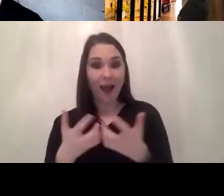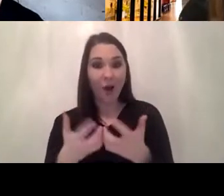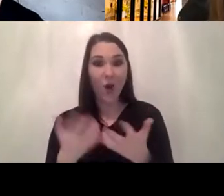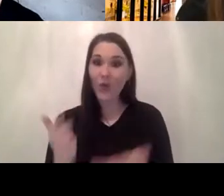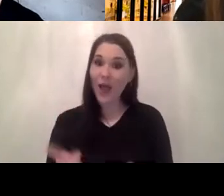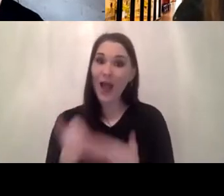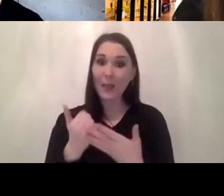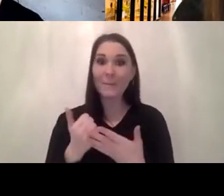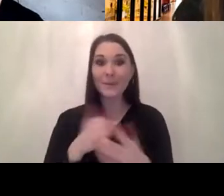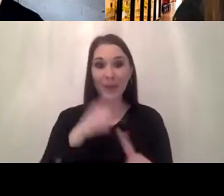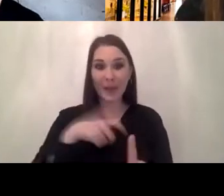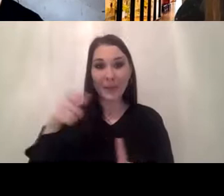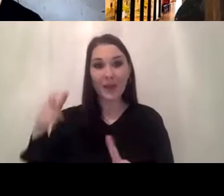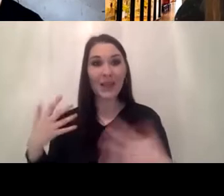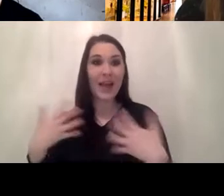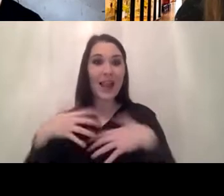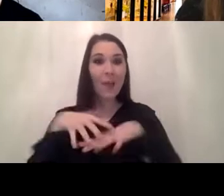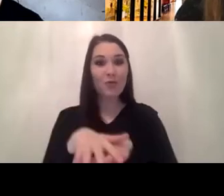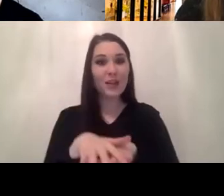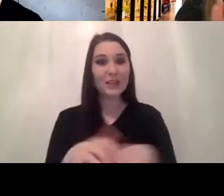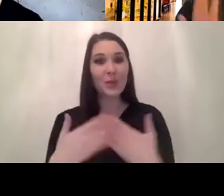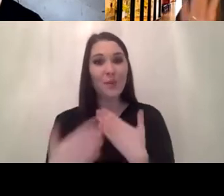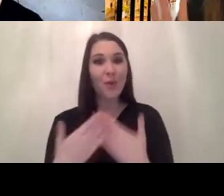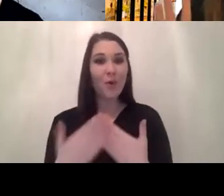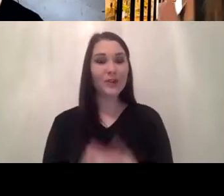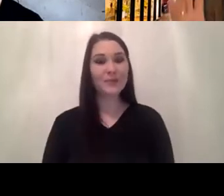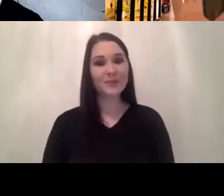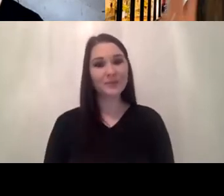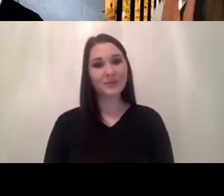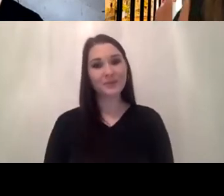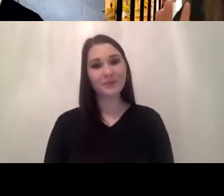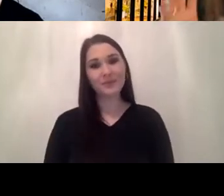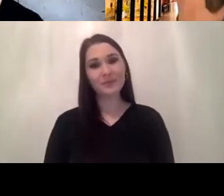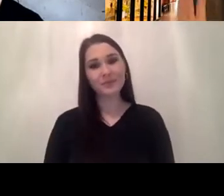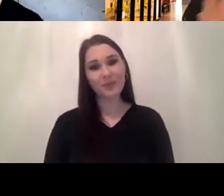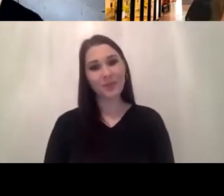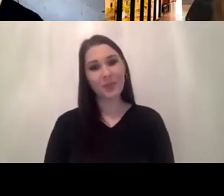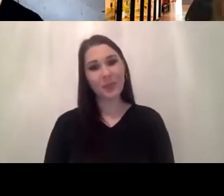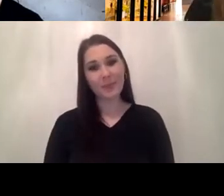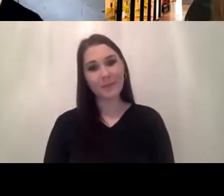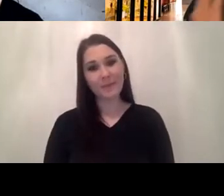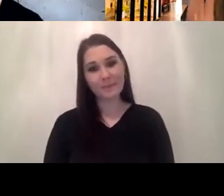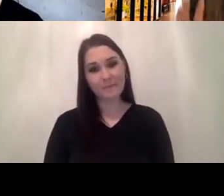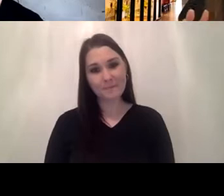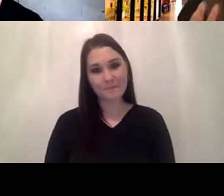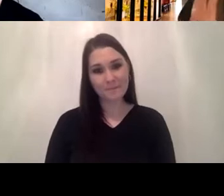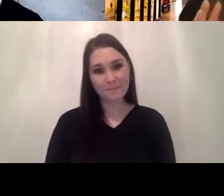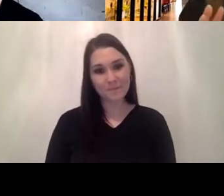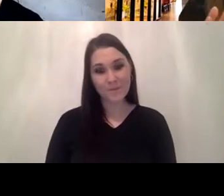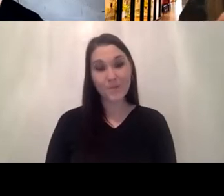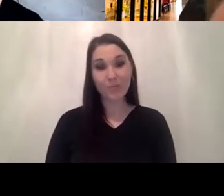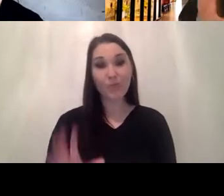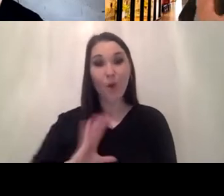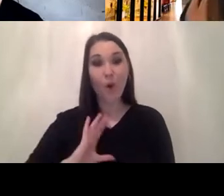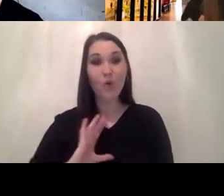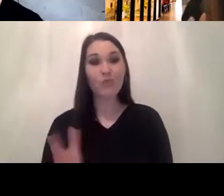to collaborate a lot more. So this time, I want to bring the conversation towards you guys already hinted,